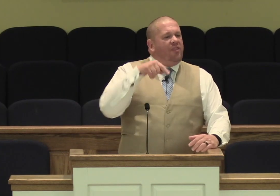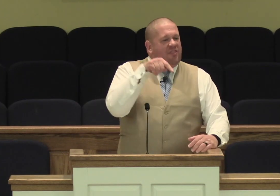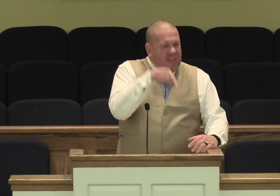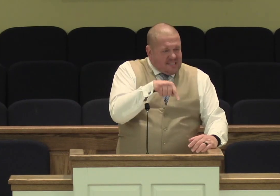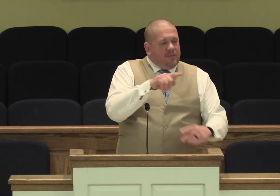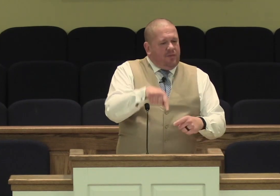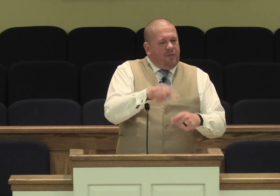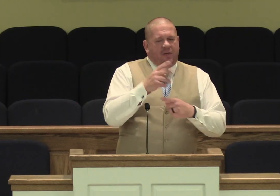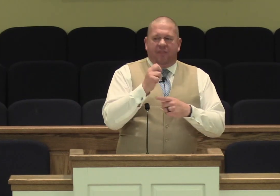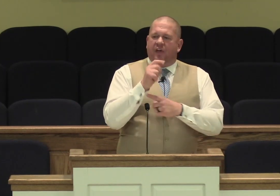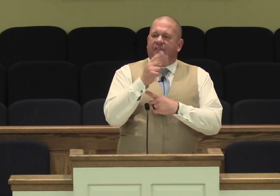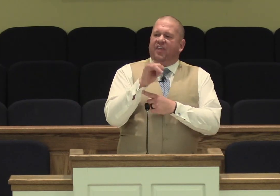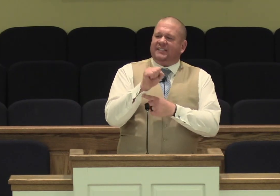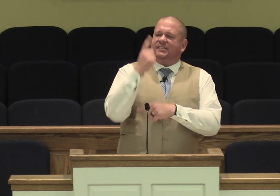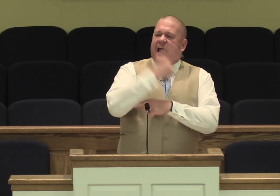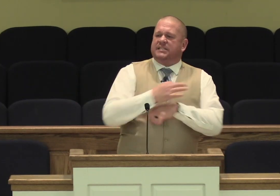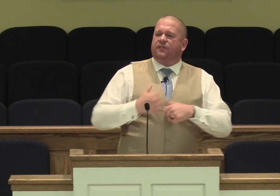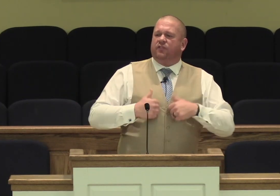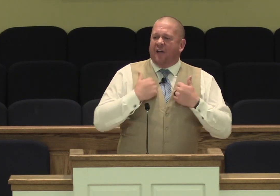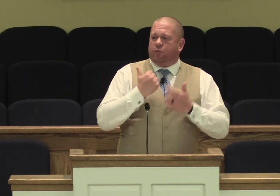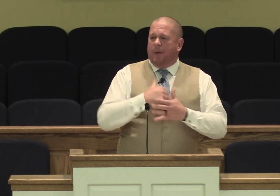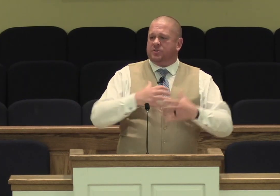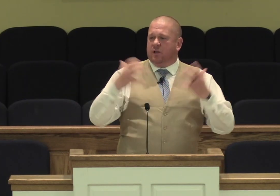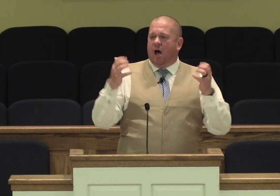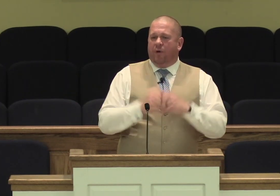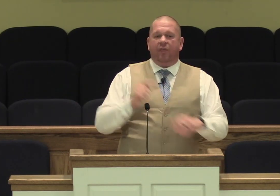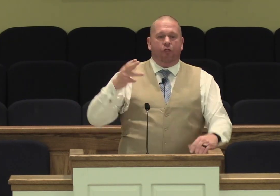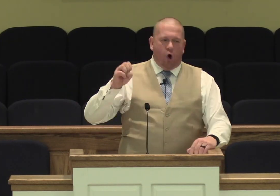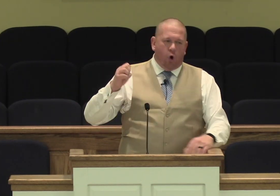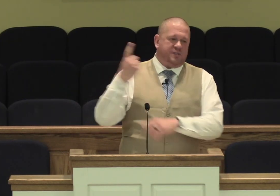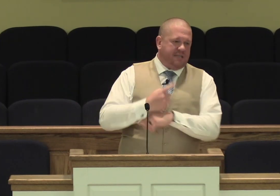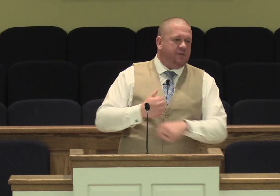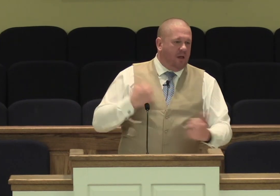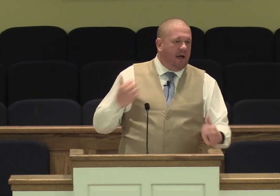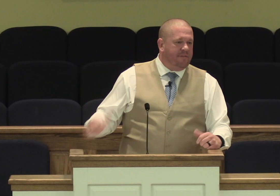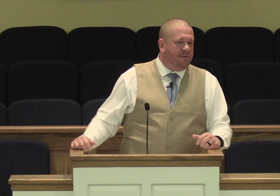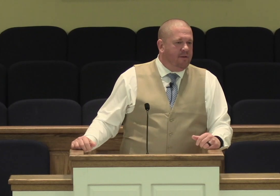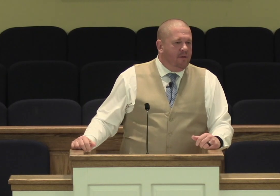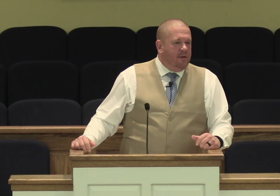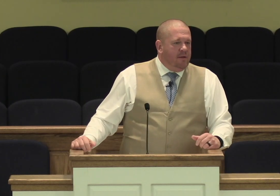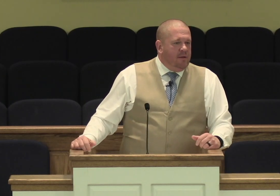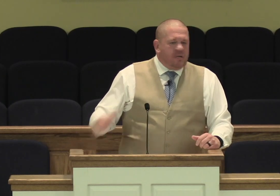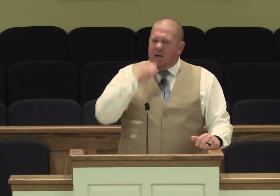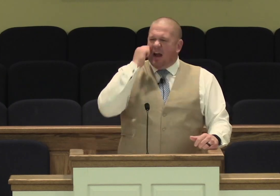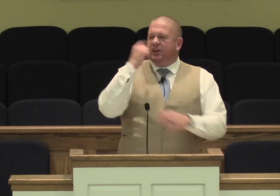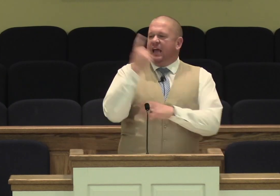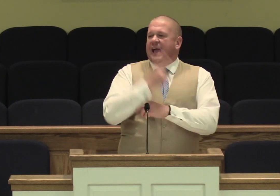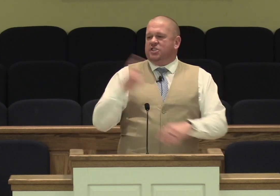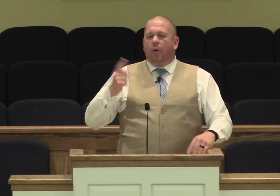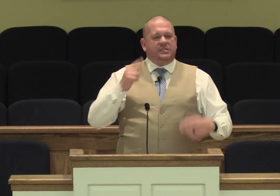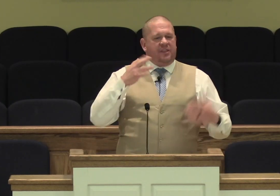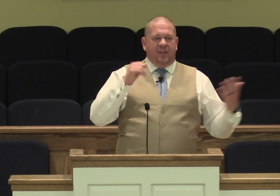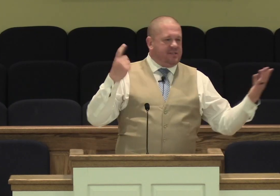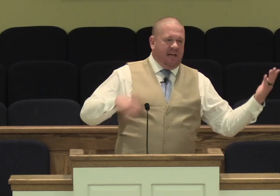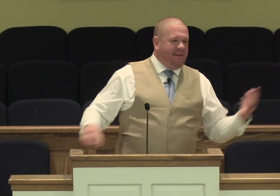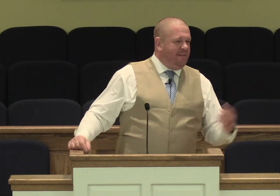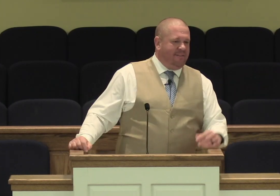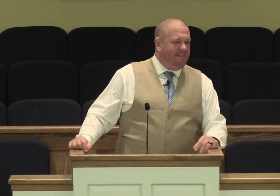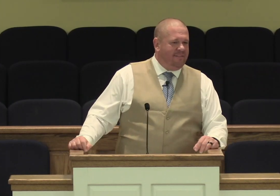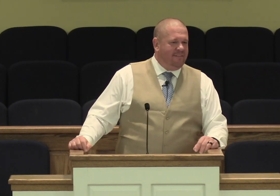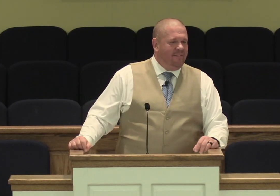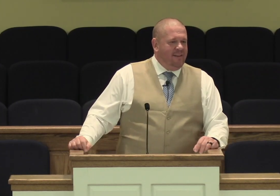you know, this days of life will help us a lot with those days of life. Because not every day is always a this